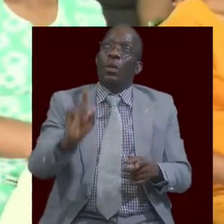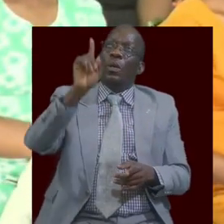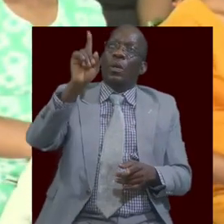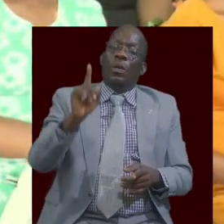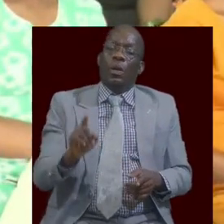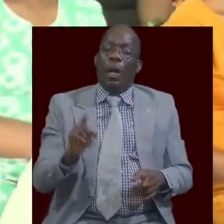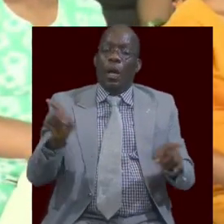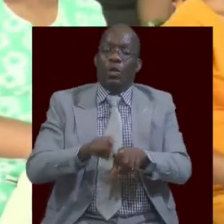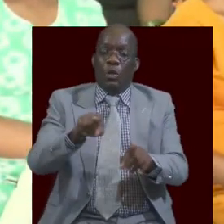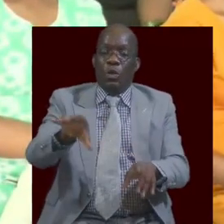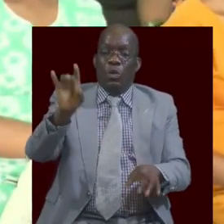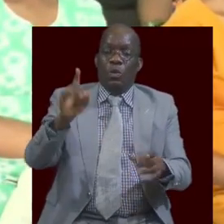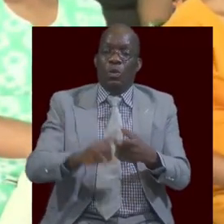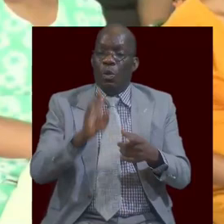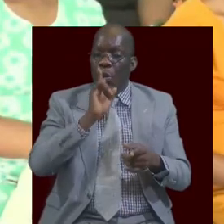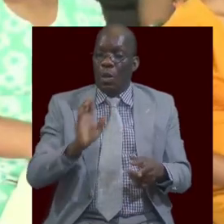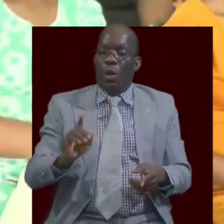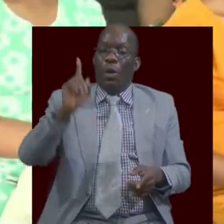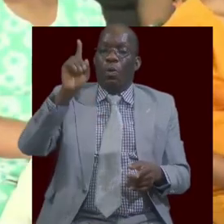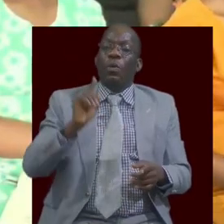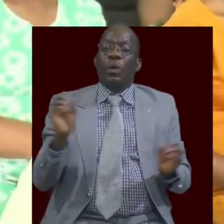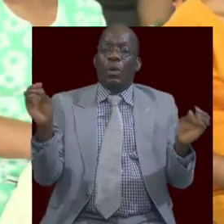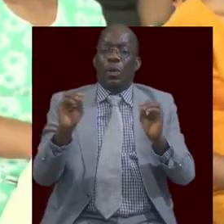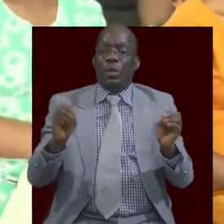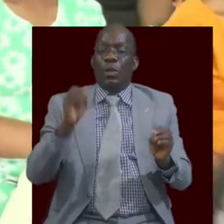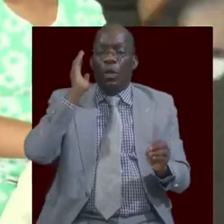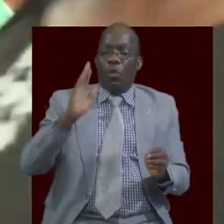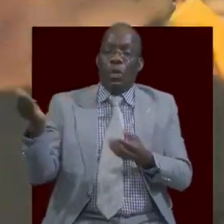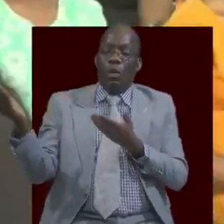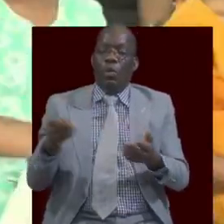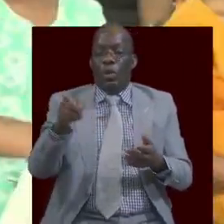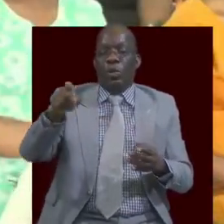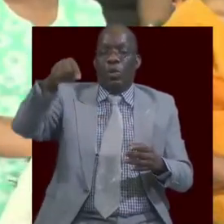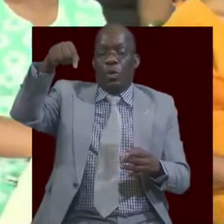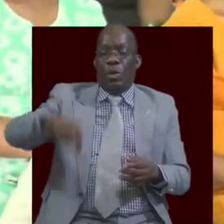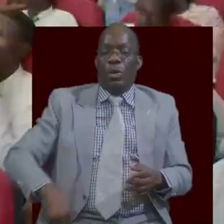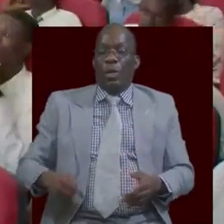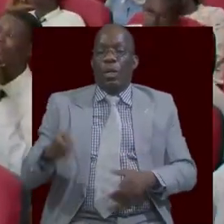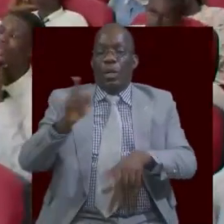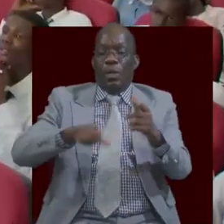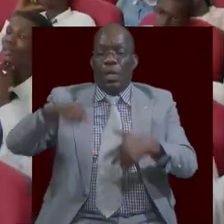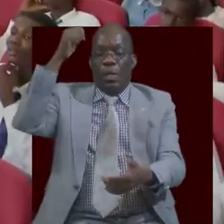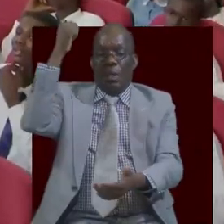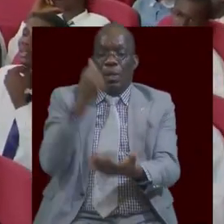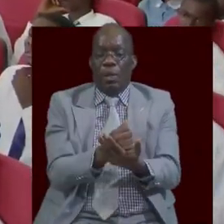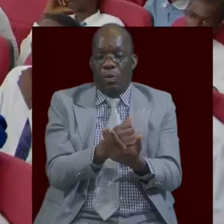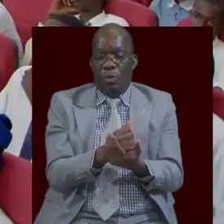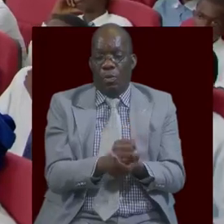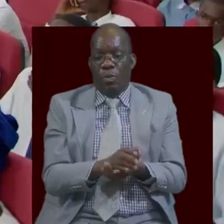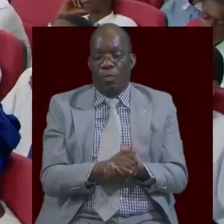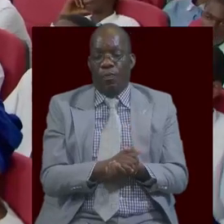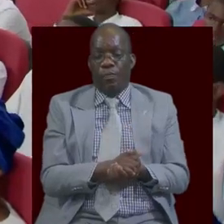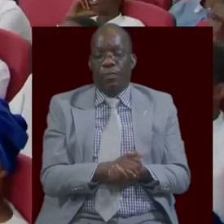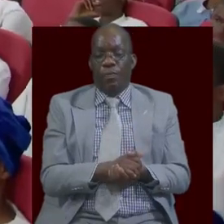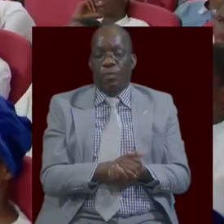nothing will bring you down. Somebody shout amen. And look at